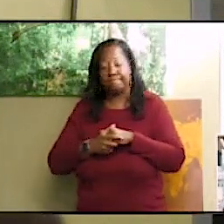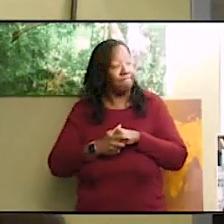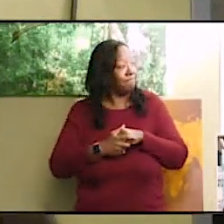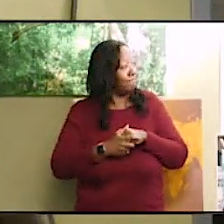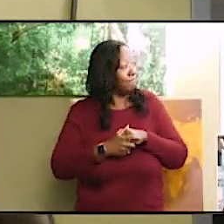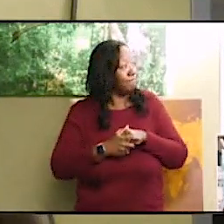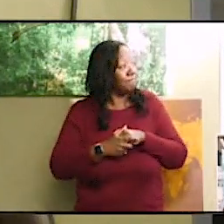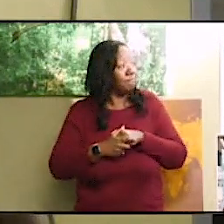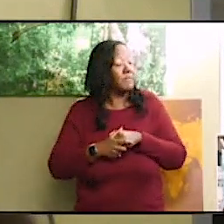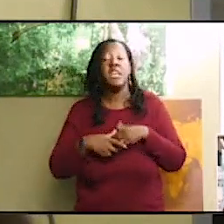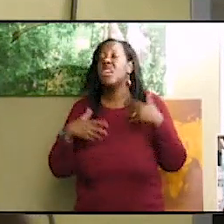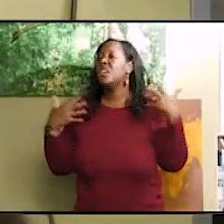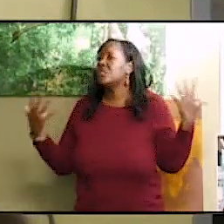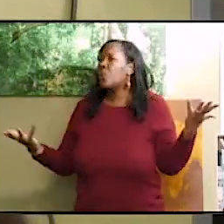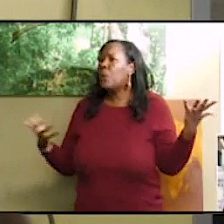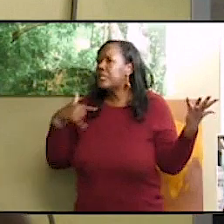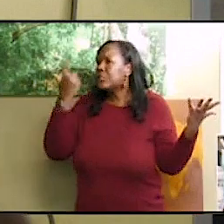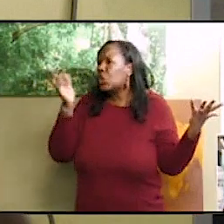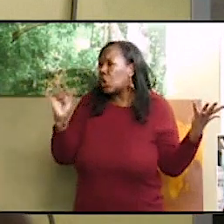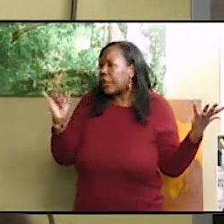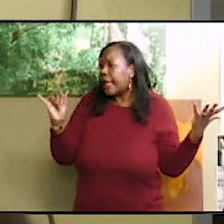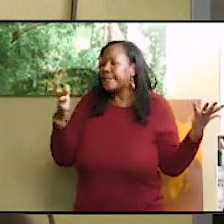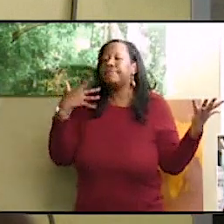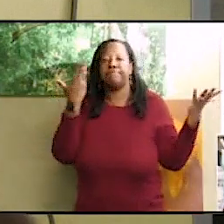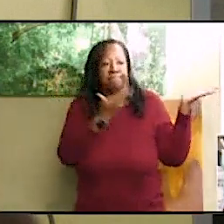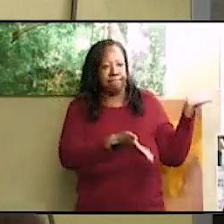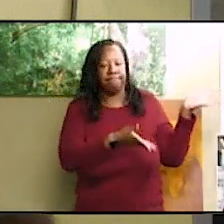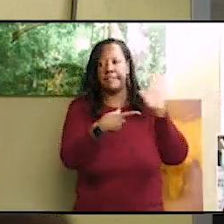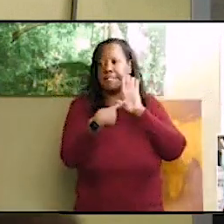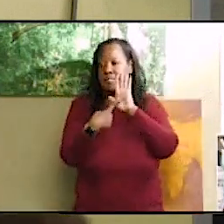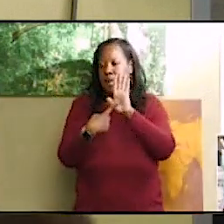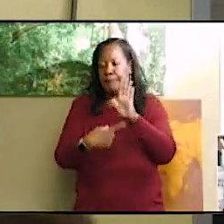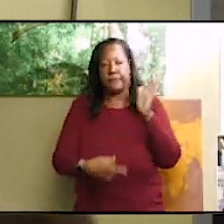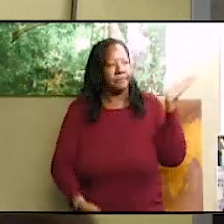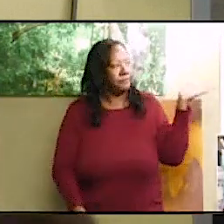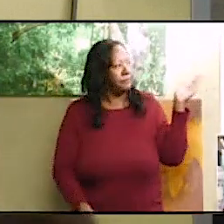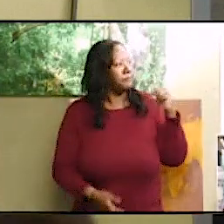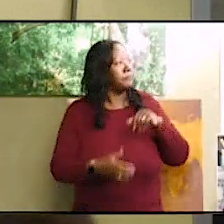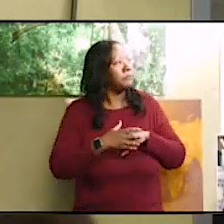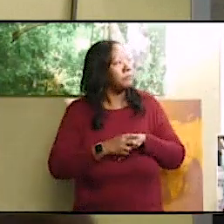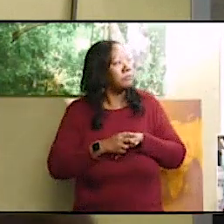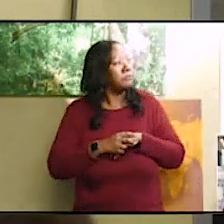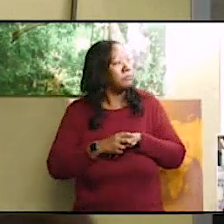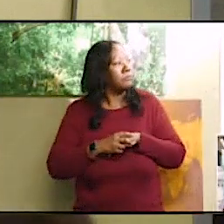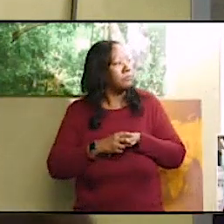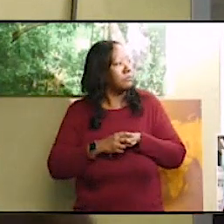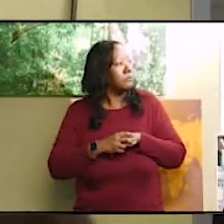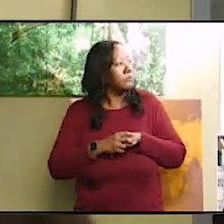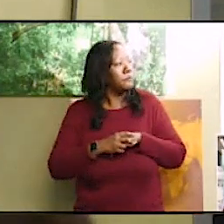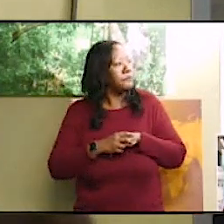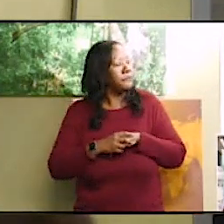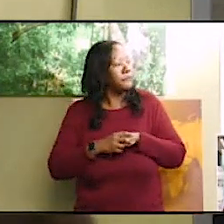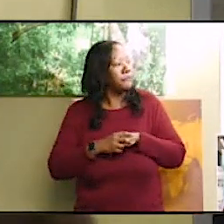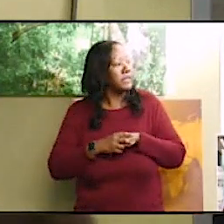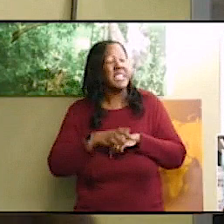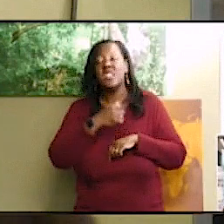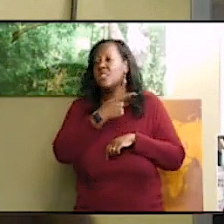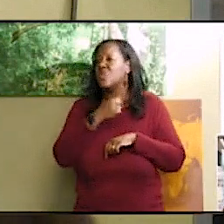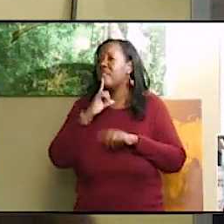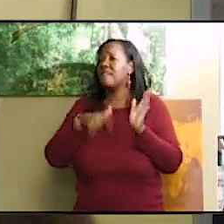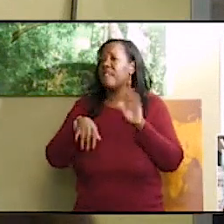So this is a sample IAA budget that comes right off of our Office of Sponsored Projects